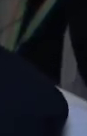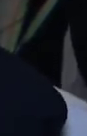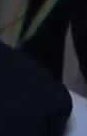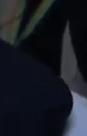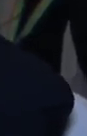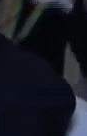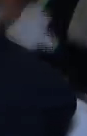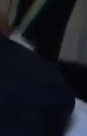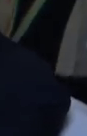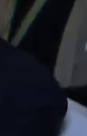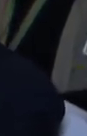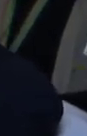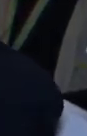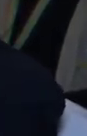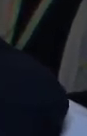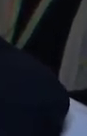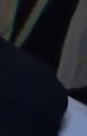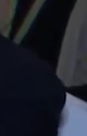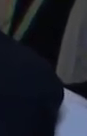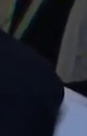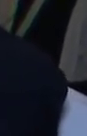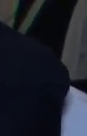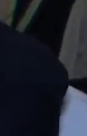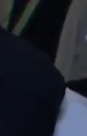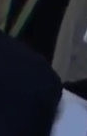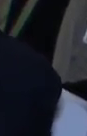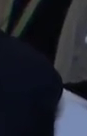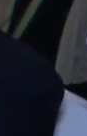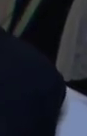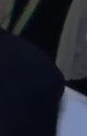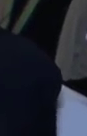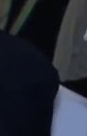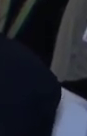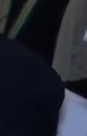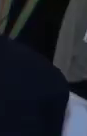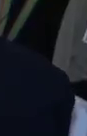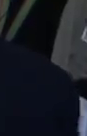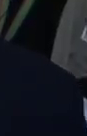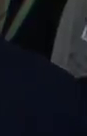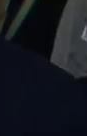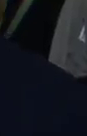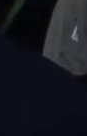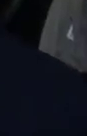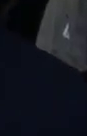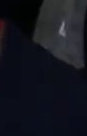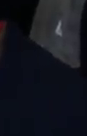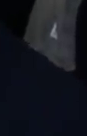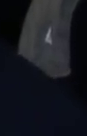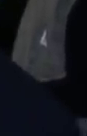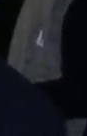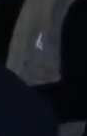entire court hearing, but just to tidy up these outstanding issues?